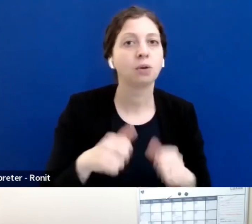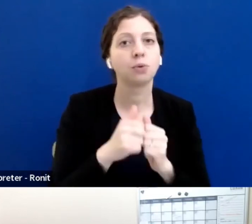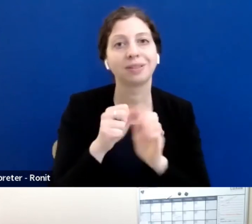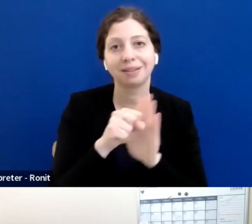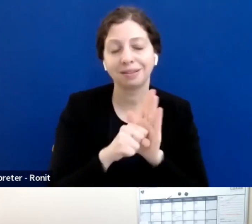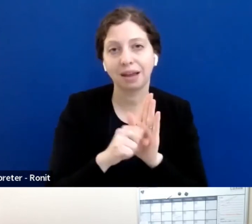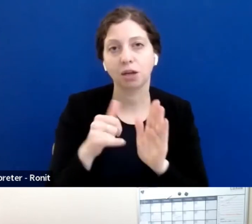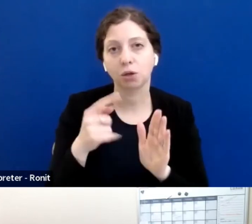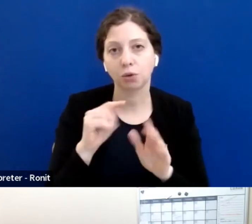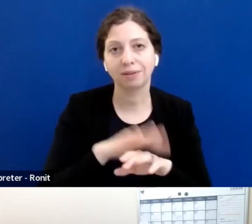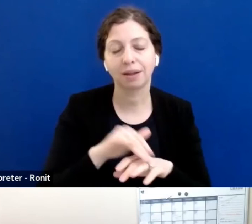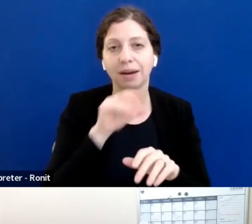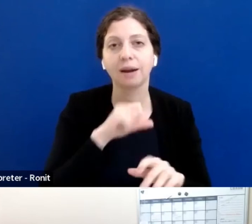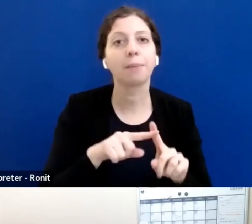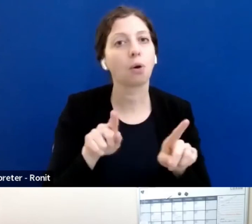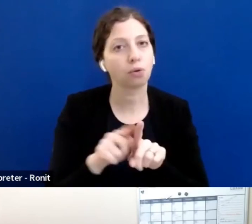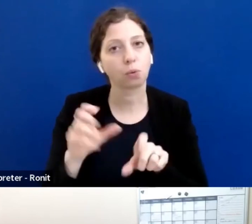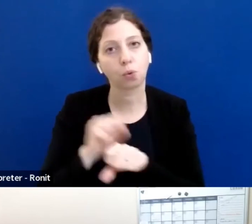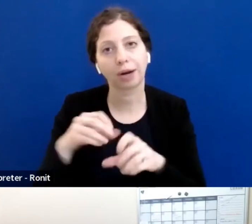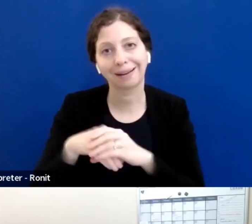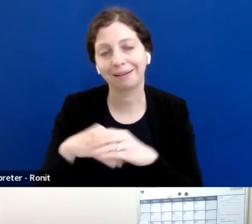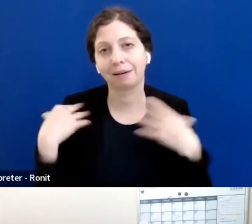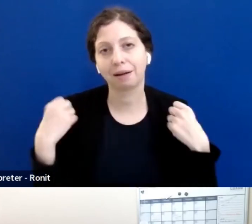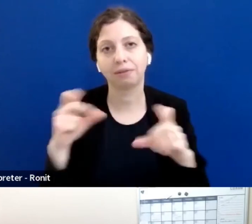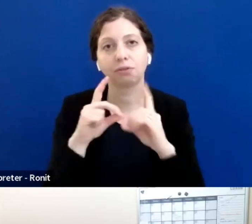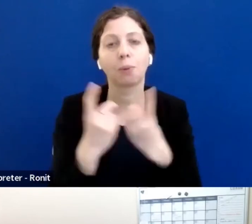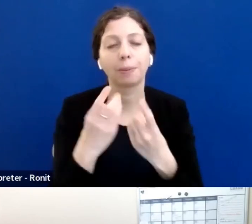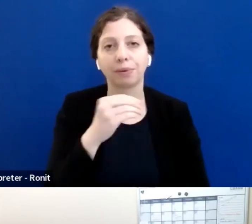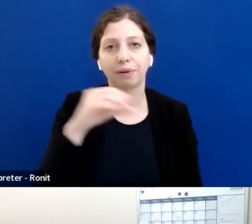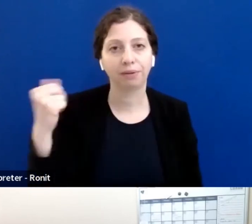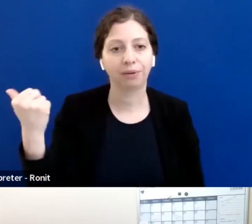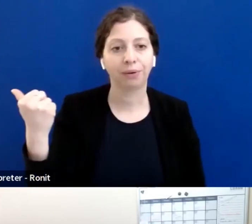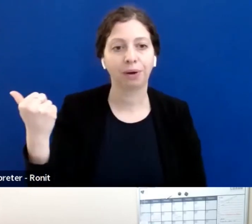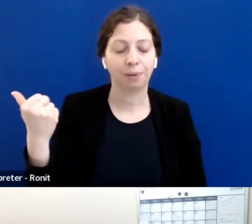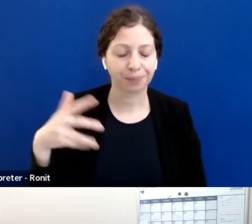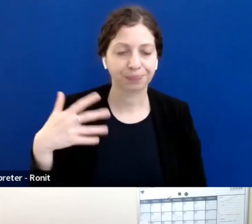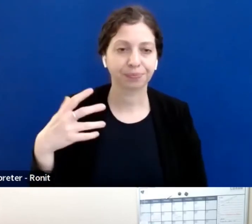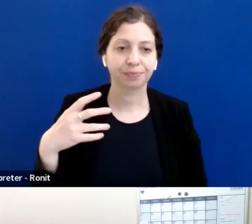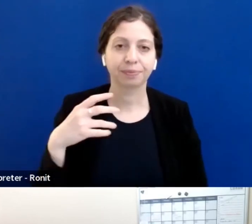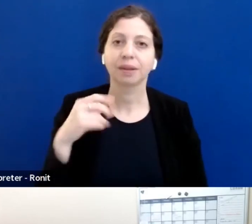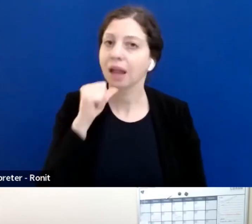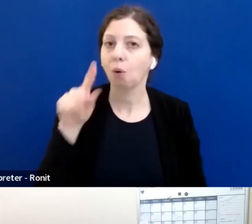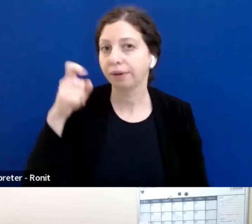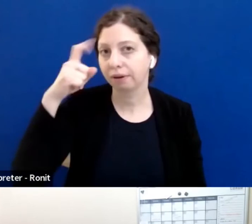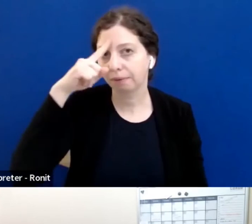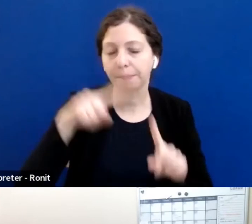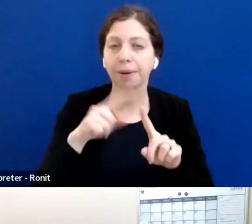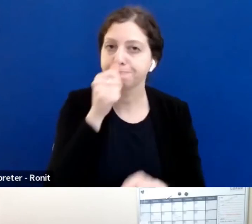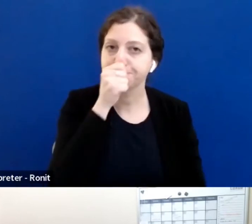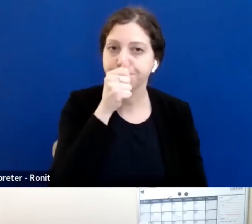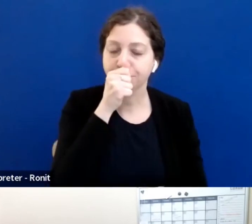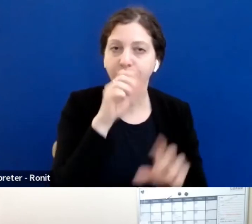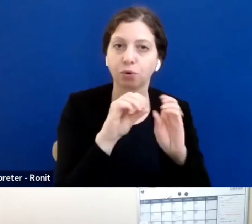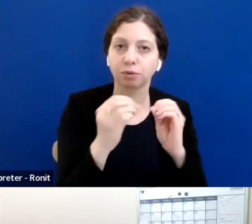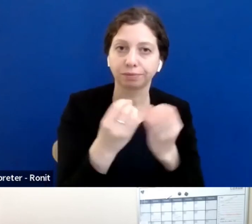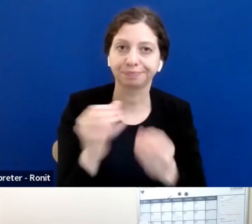aging, but we also work in health departments and other not only governmental but private